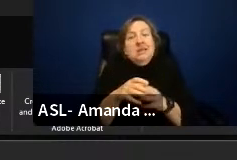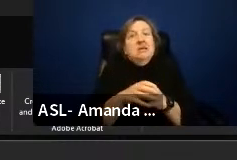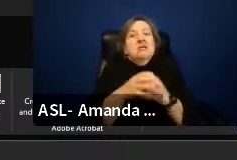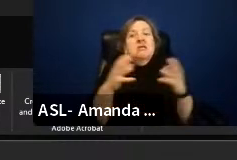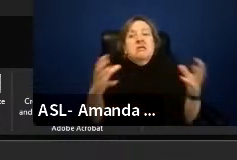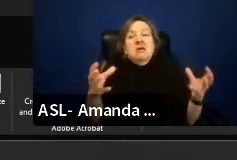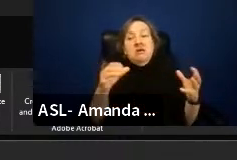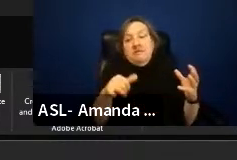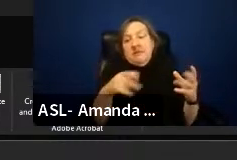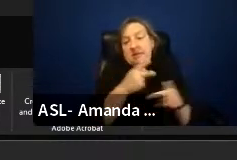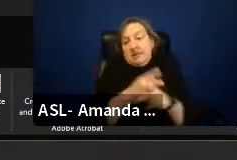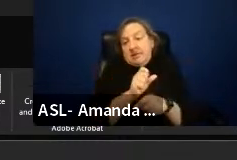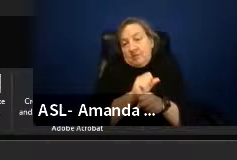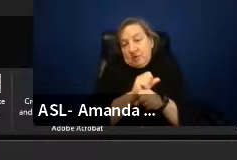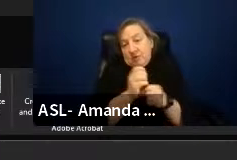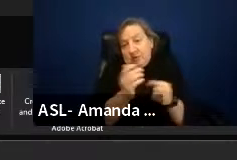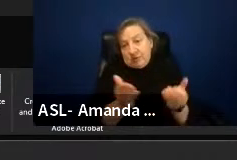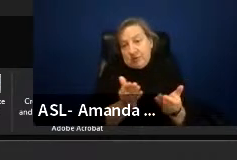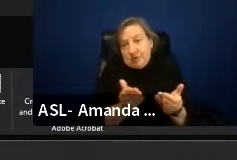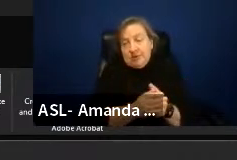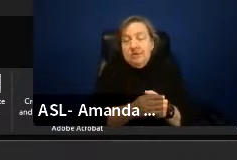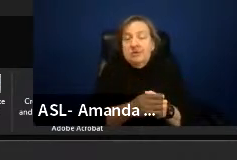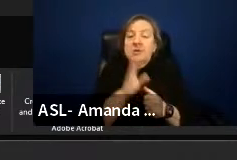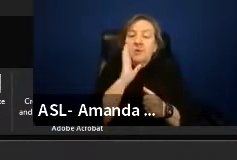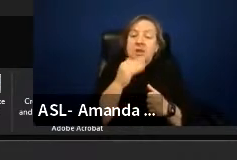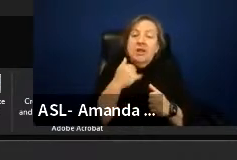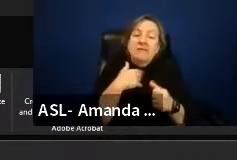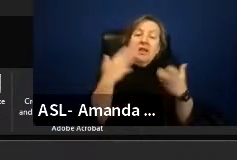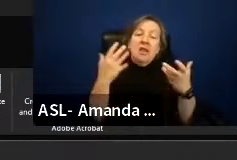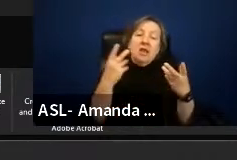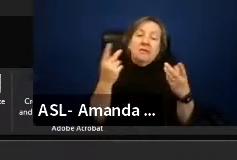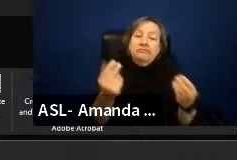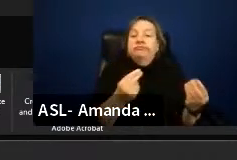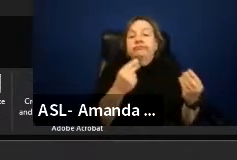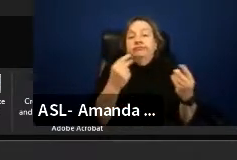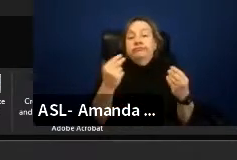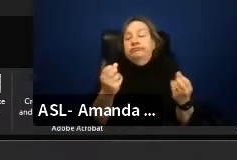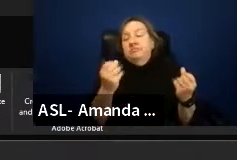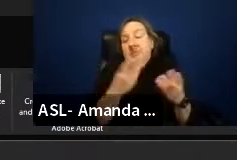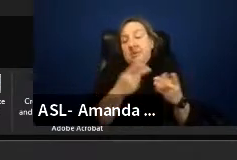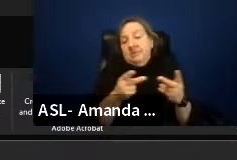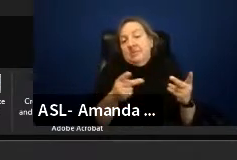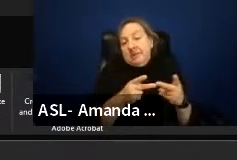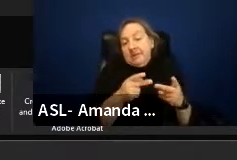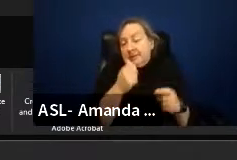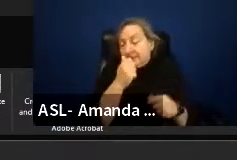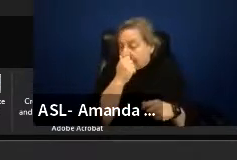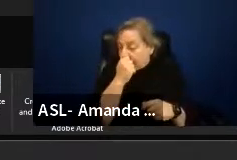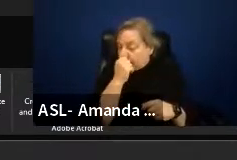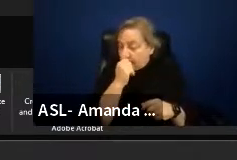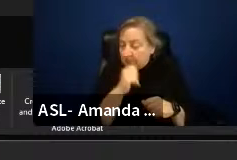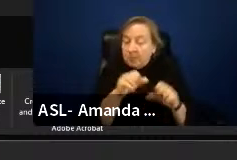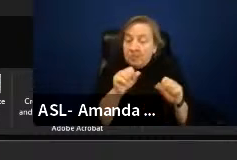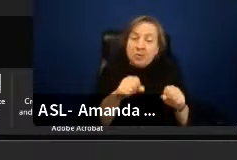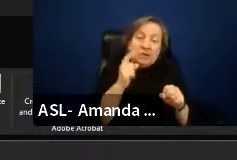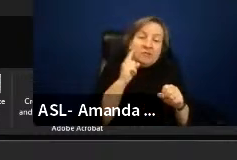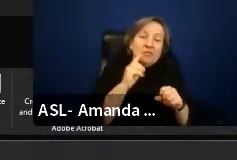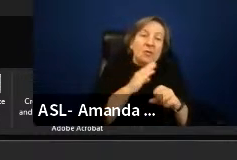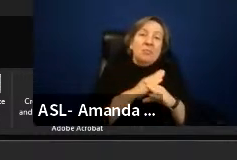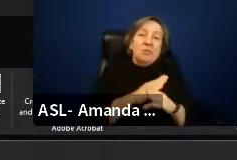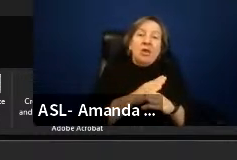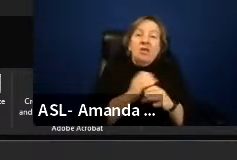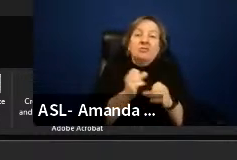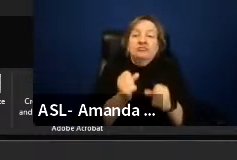here because we're gonna have a lot of activities in a lot of different places. And the potential for a blocked